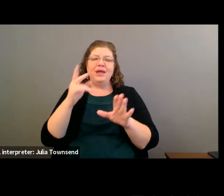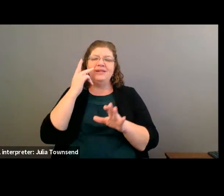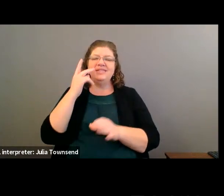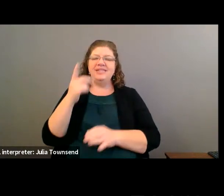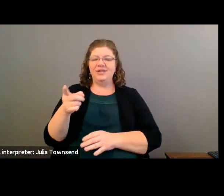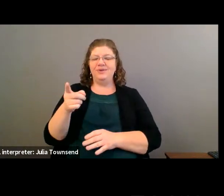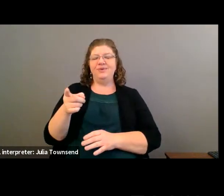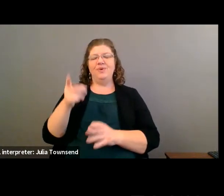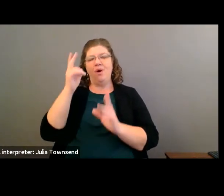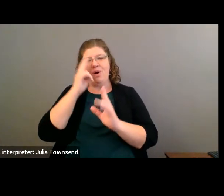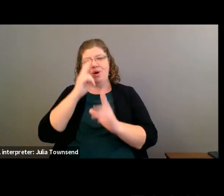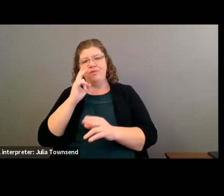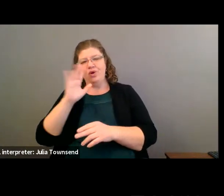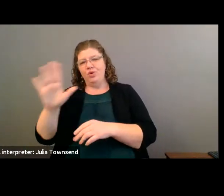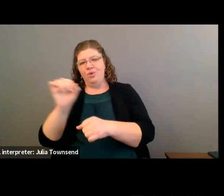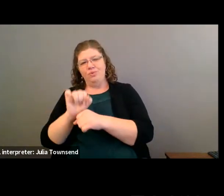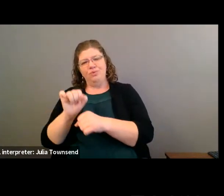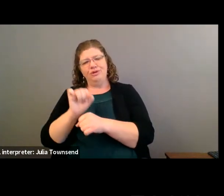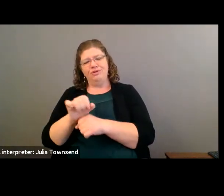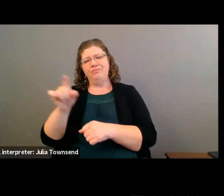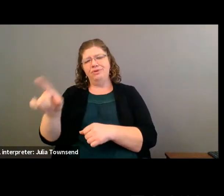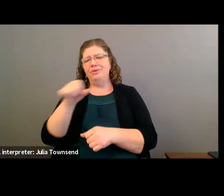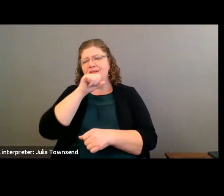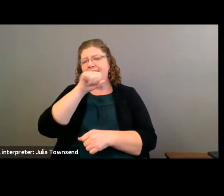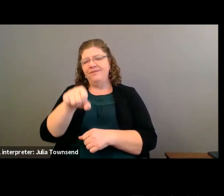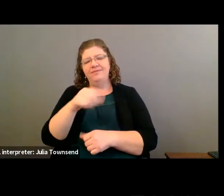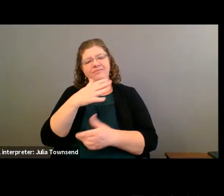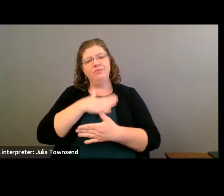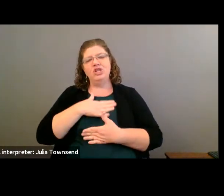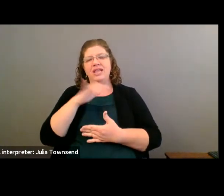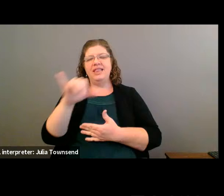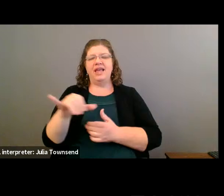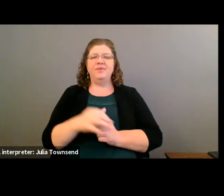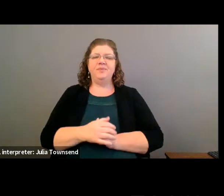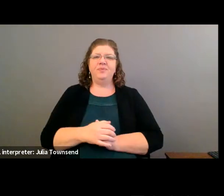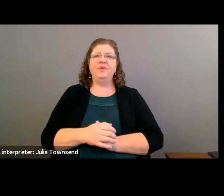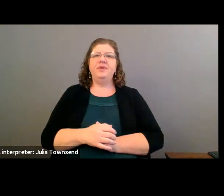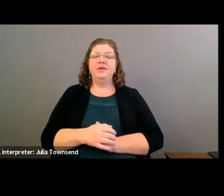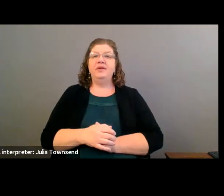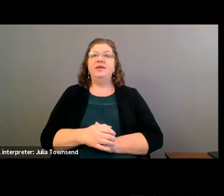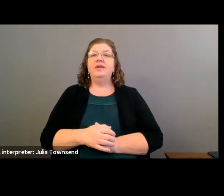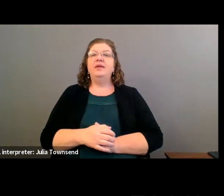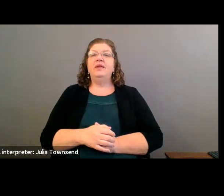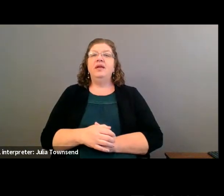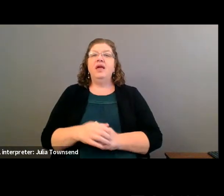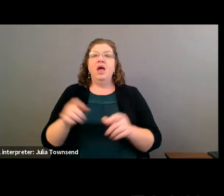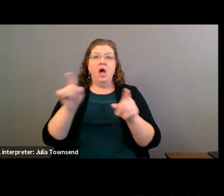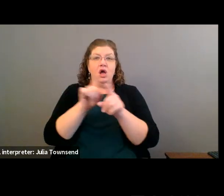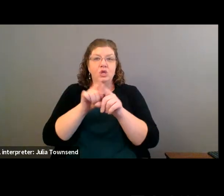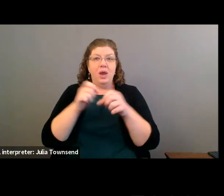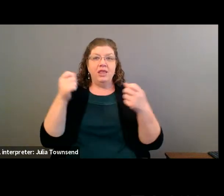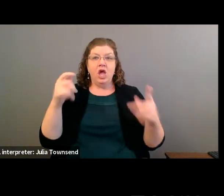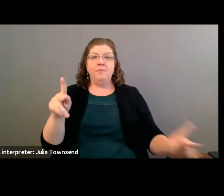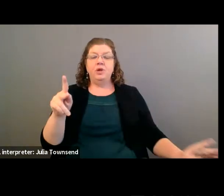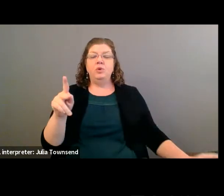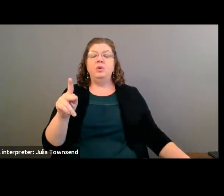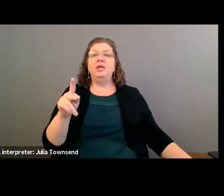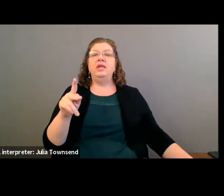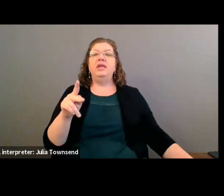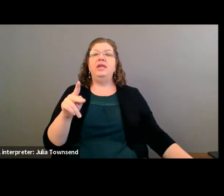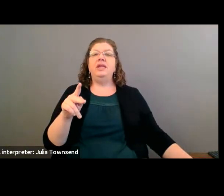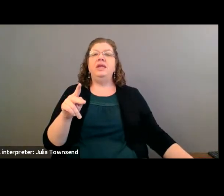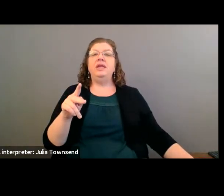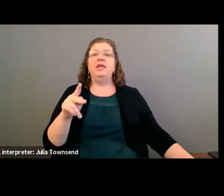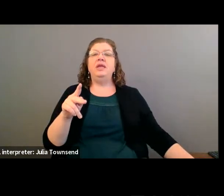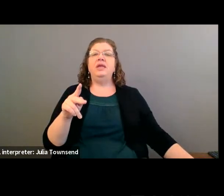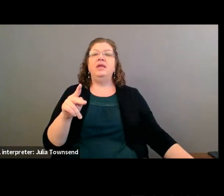be honored for the work that you do, and I know that you love. So appreciate that. Also had the opportunity to also attend a Zoom meeting